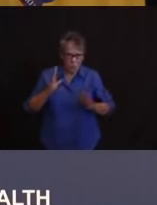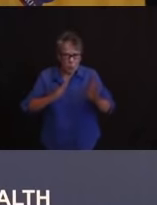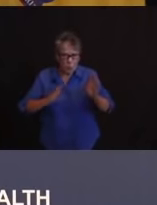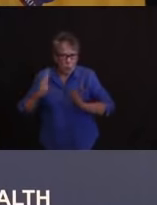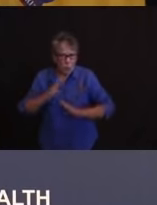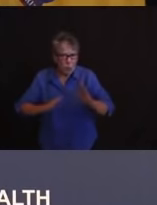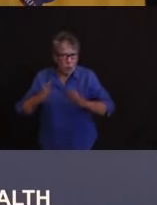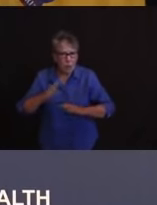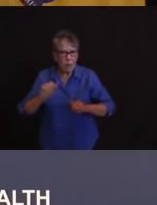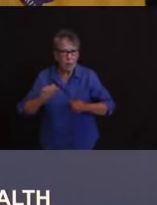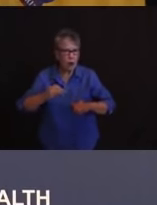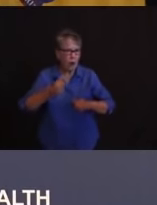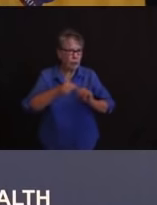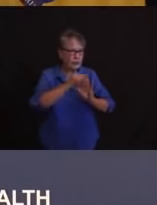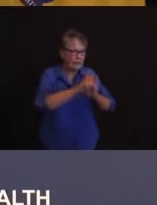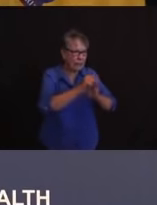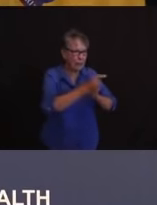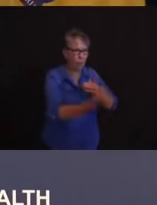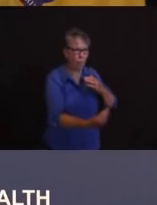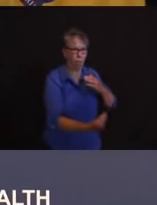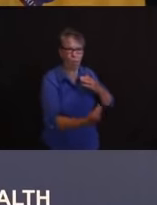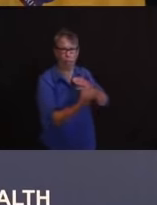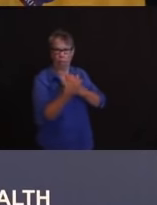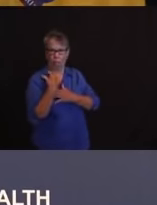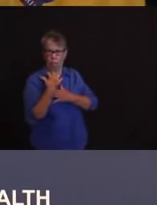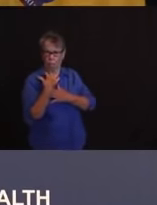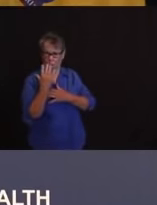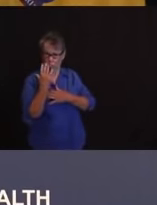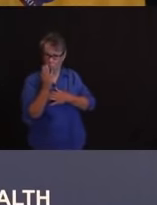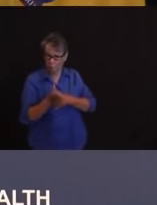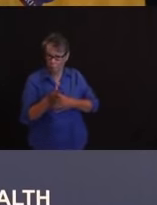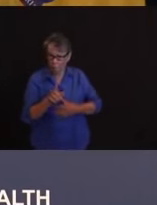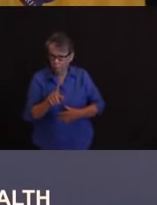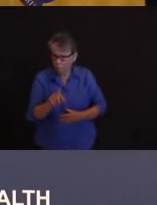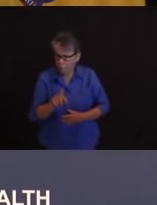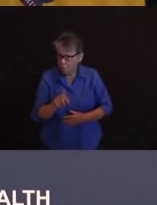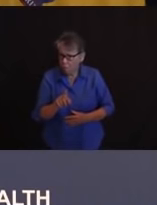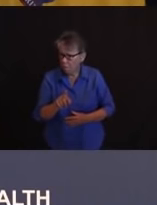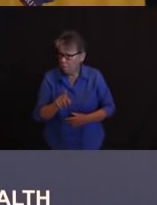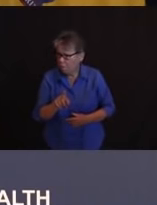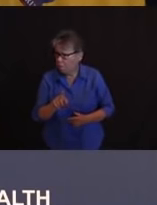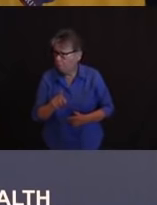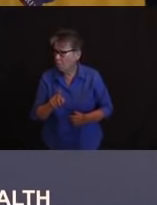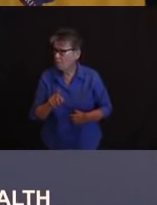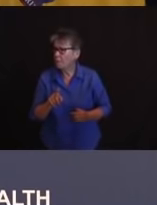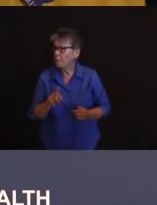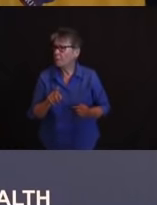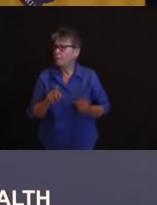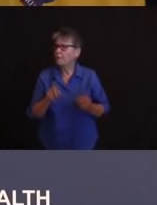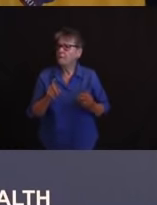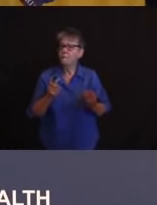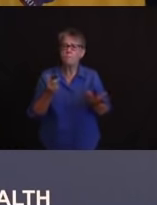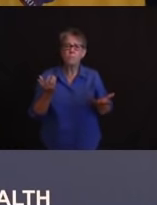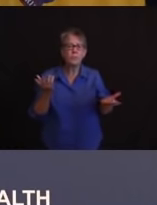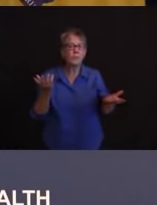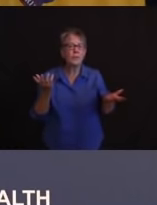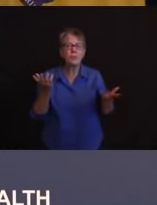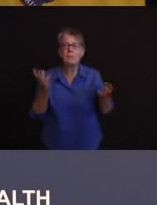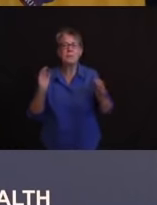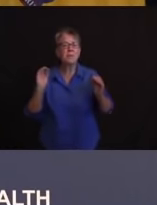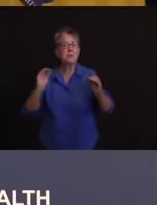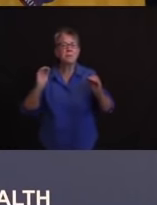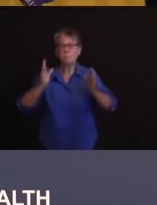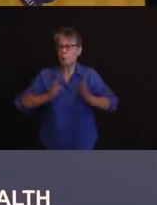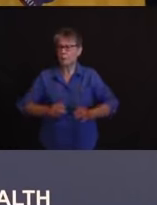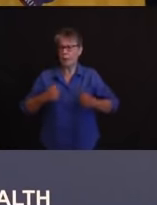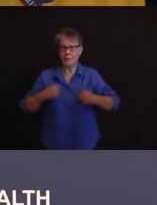it's going to possibly affect us? Should people get tested, do you think, if they don't have symptoms but just want to try to do the right thing,